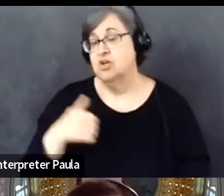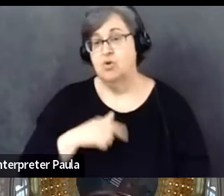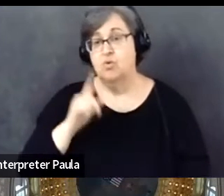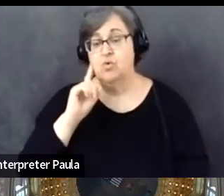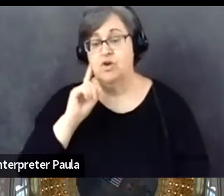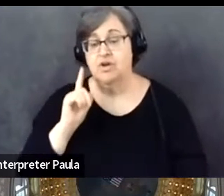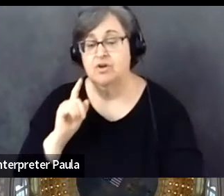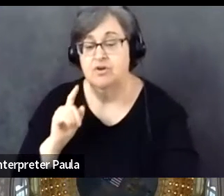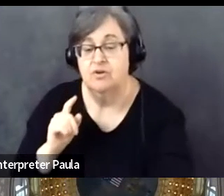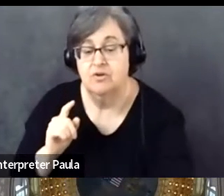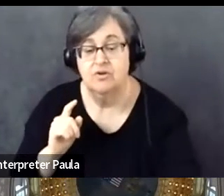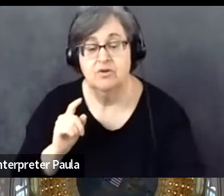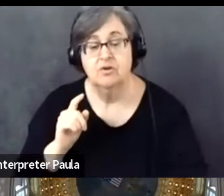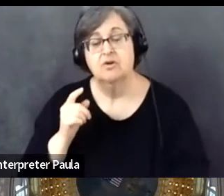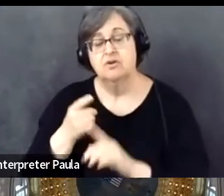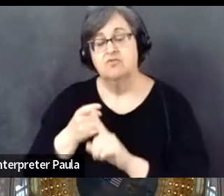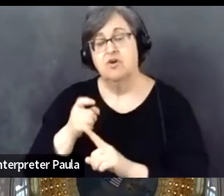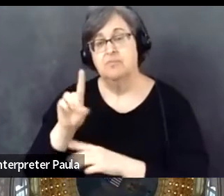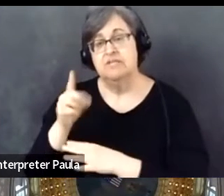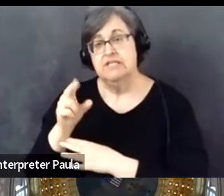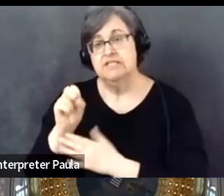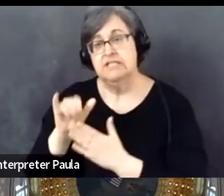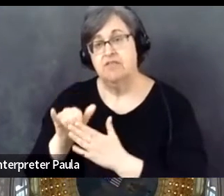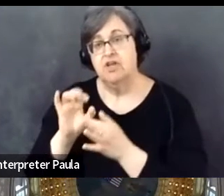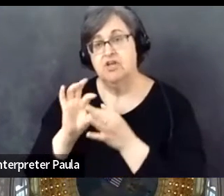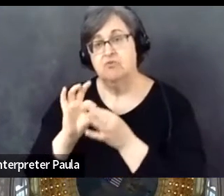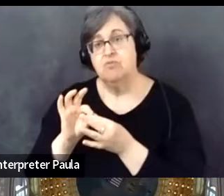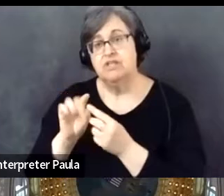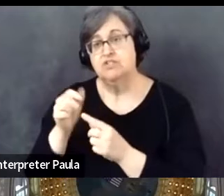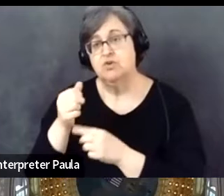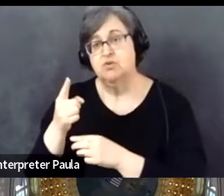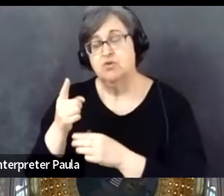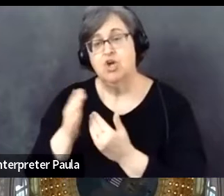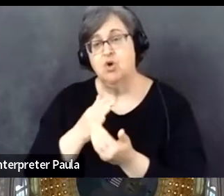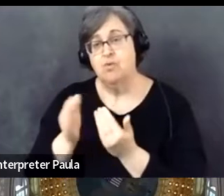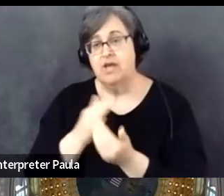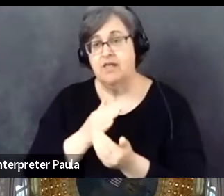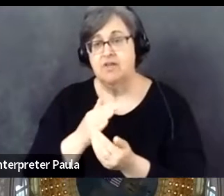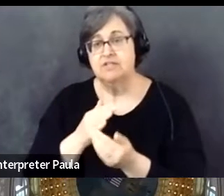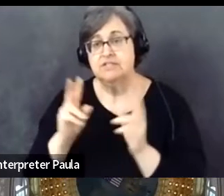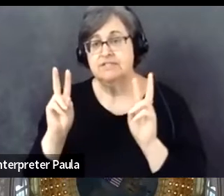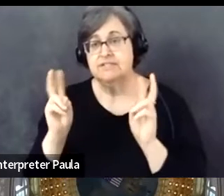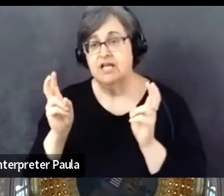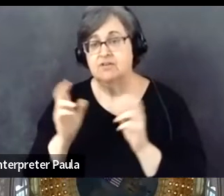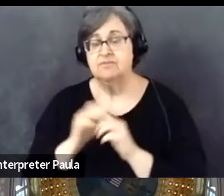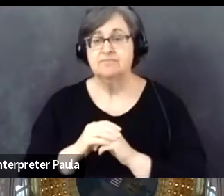hear from DHS that it applies to anybody regardless of their title.